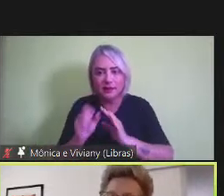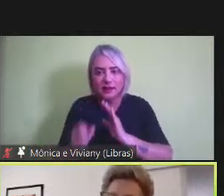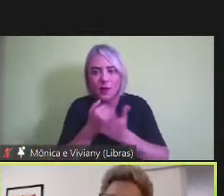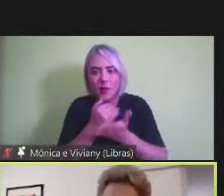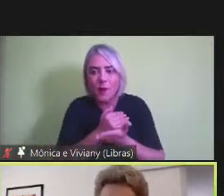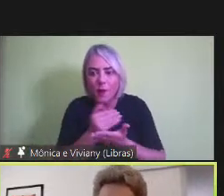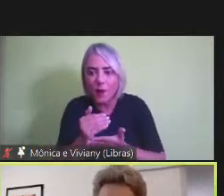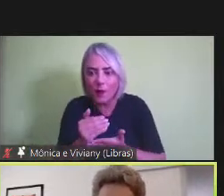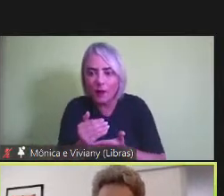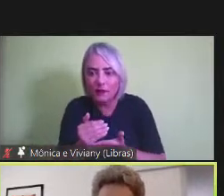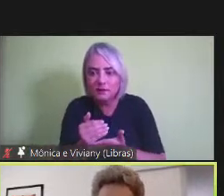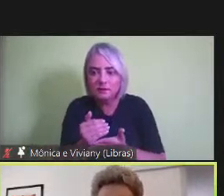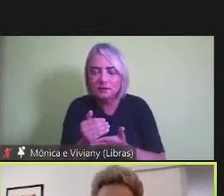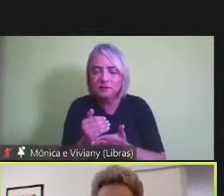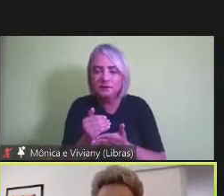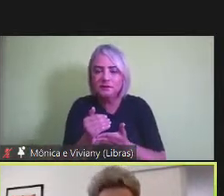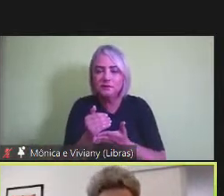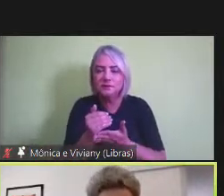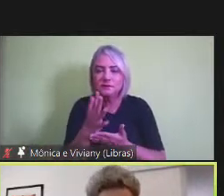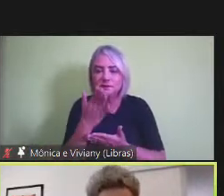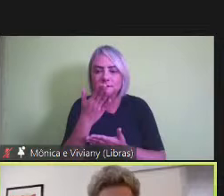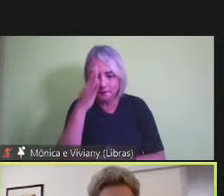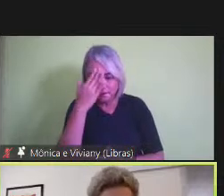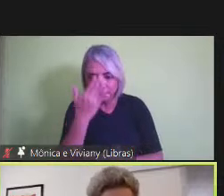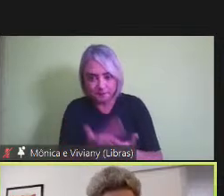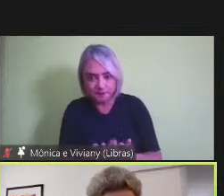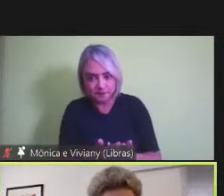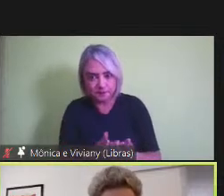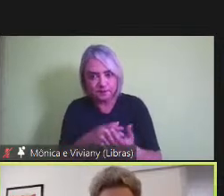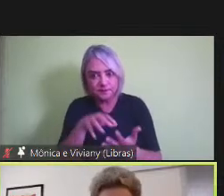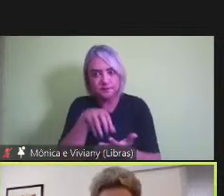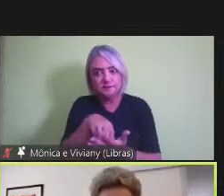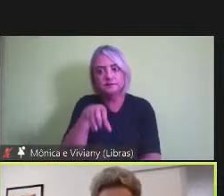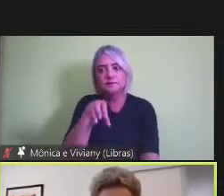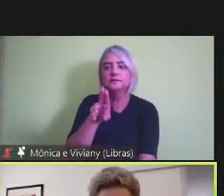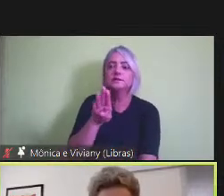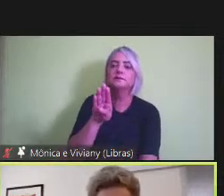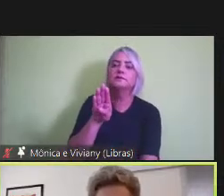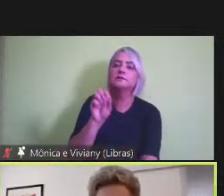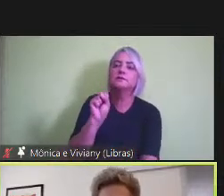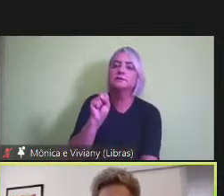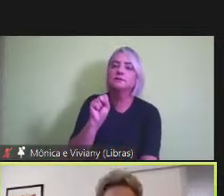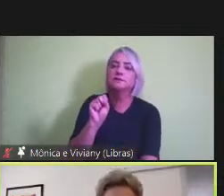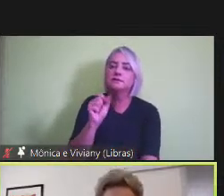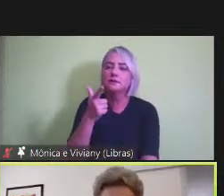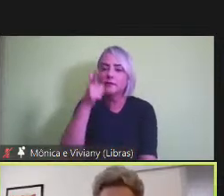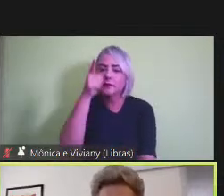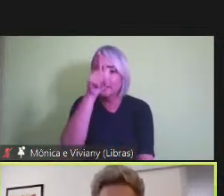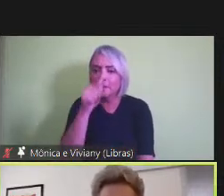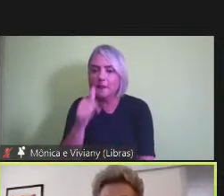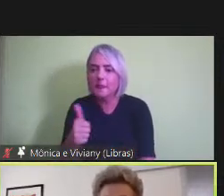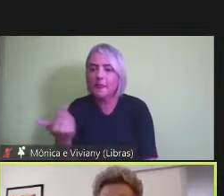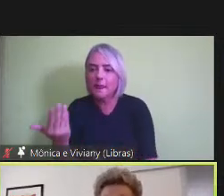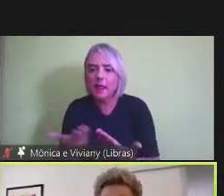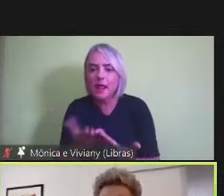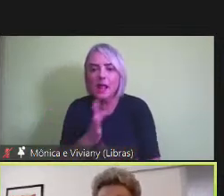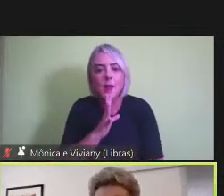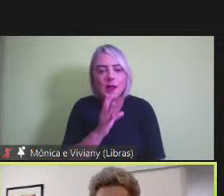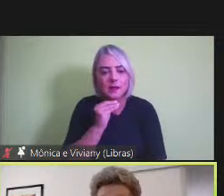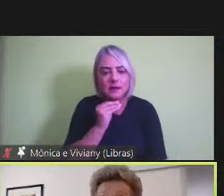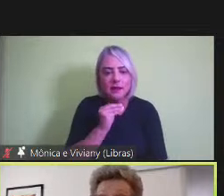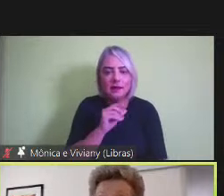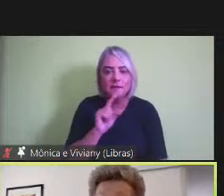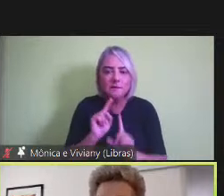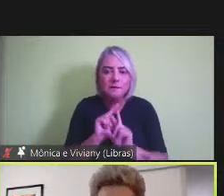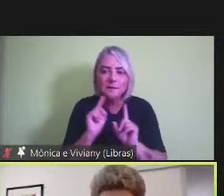organization is from this reconnaissance, the cognition. So they work with this logic,